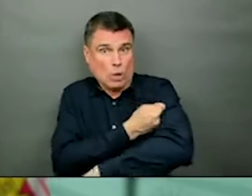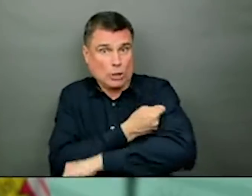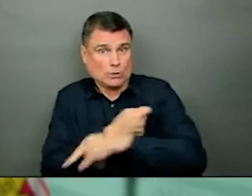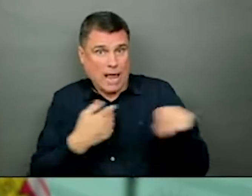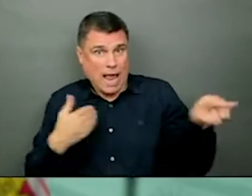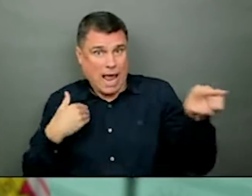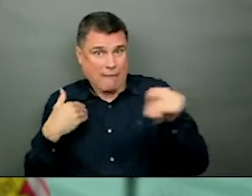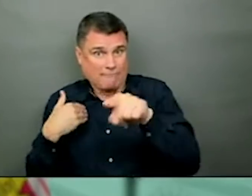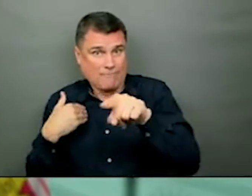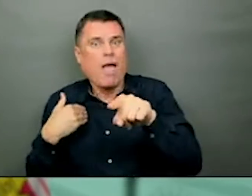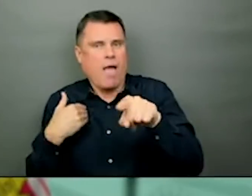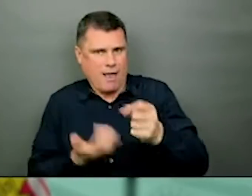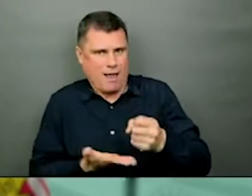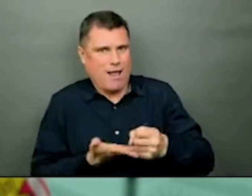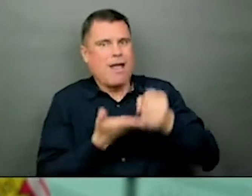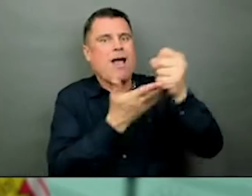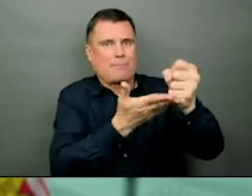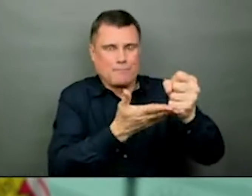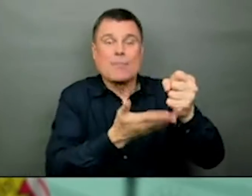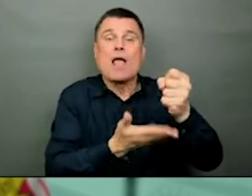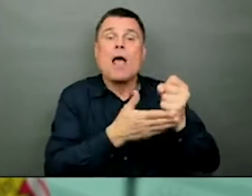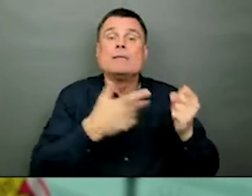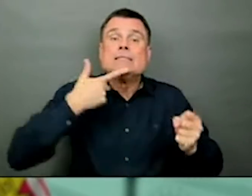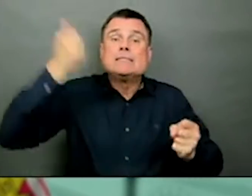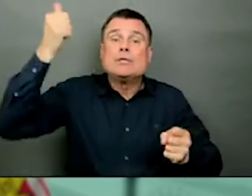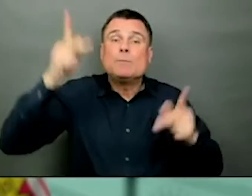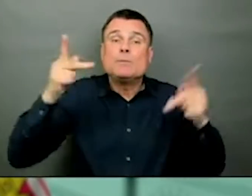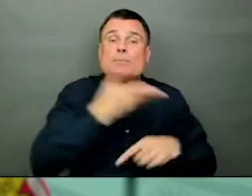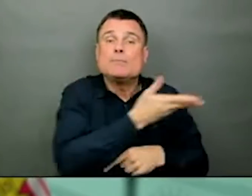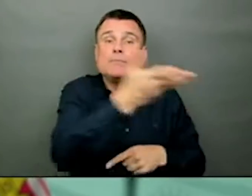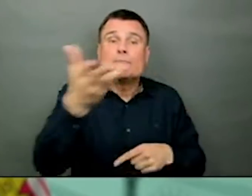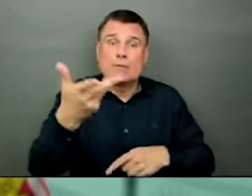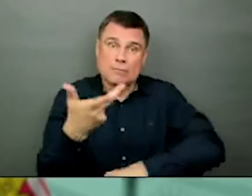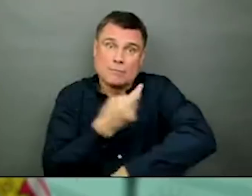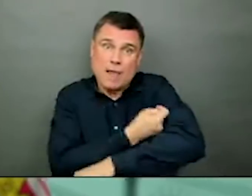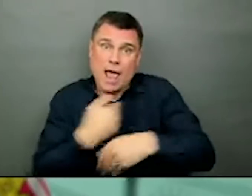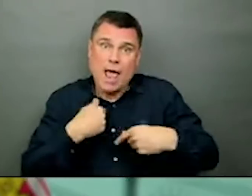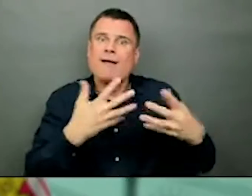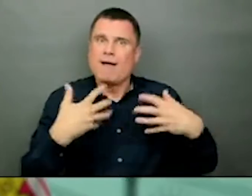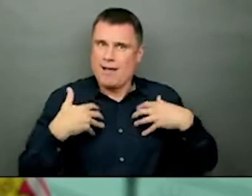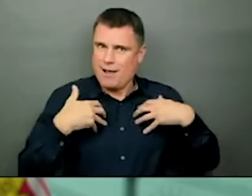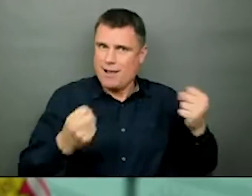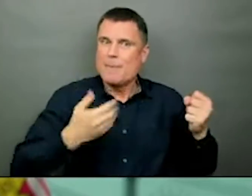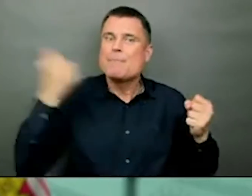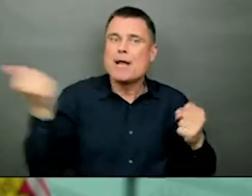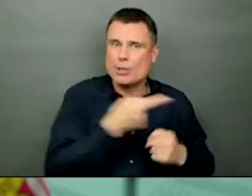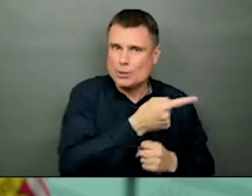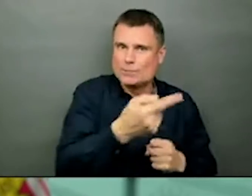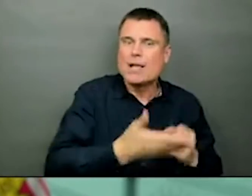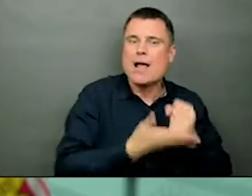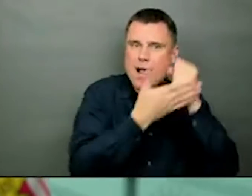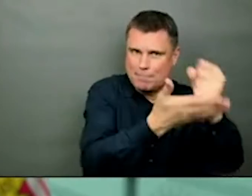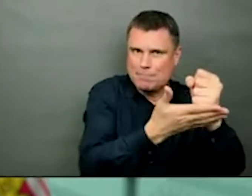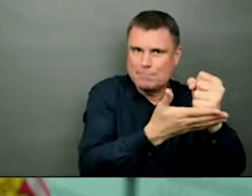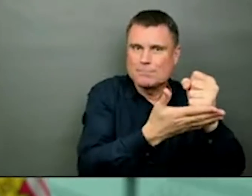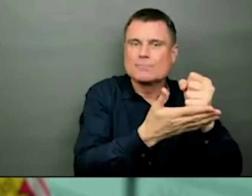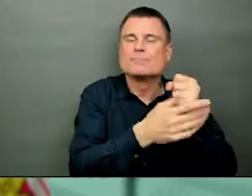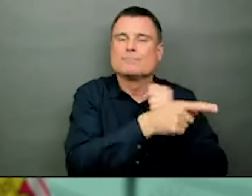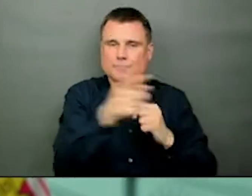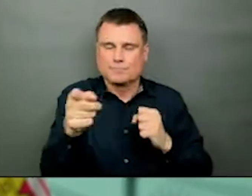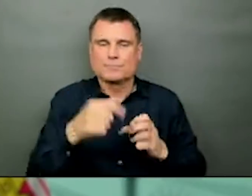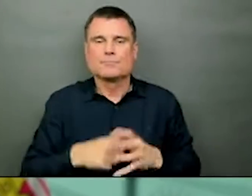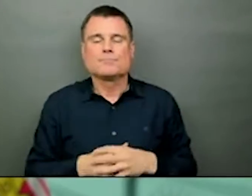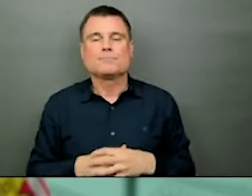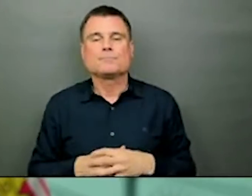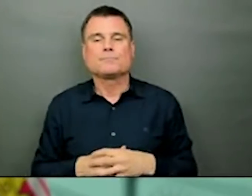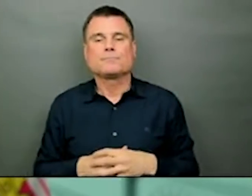the frail elderly from vaccination. This is a very important finding, because this is the population at highest risks of severe illness, and it's